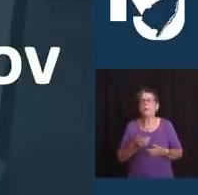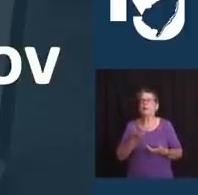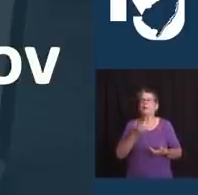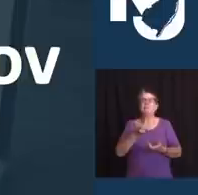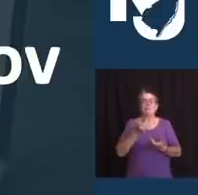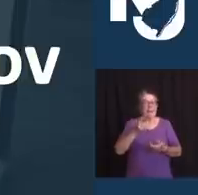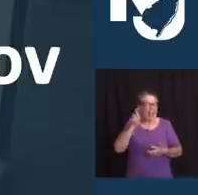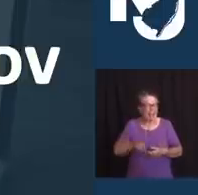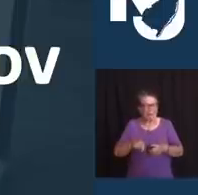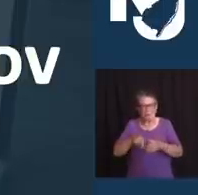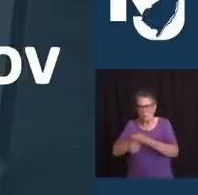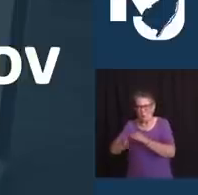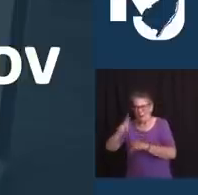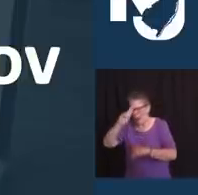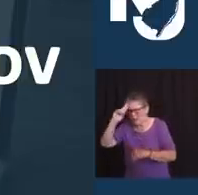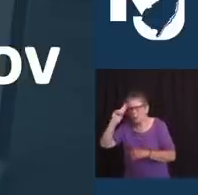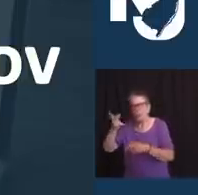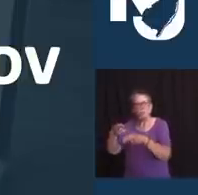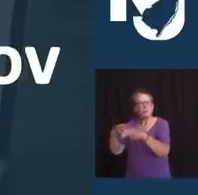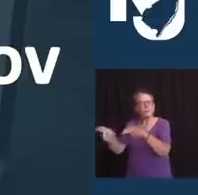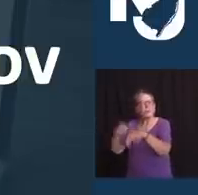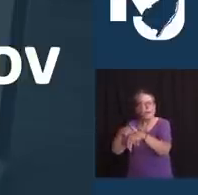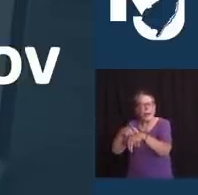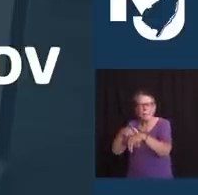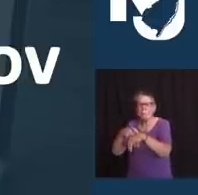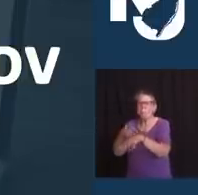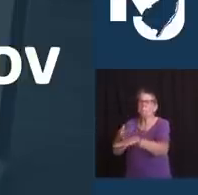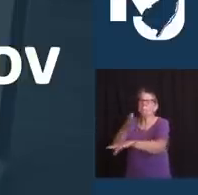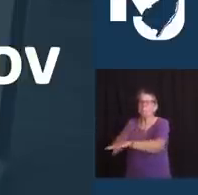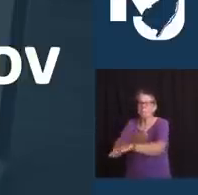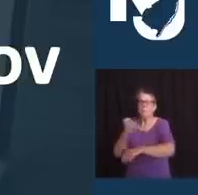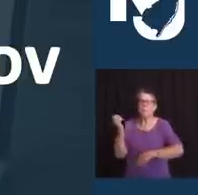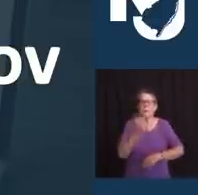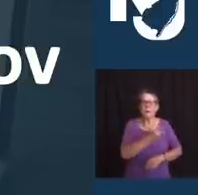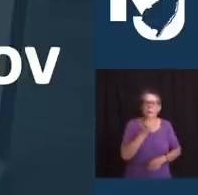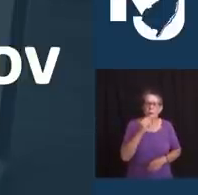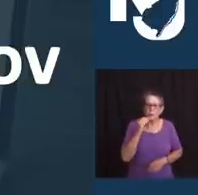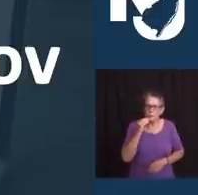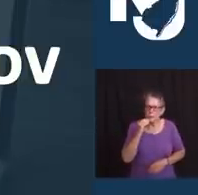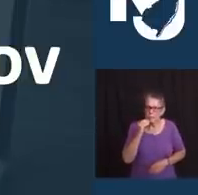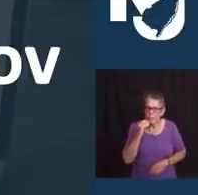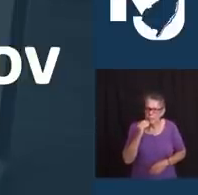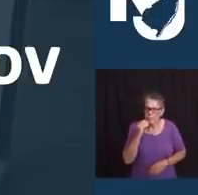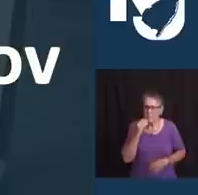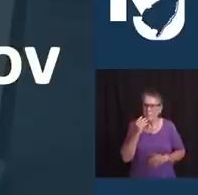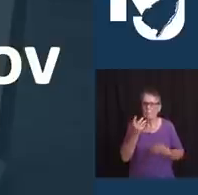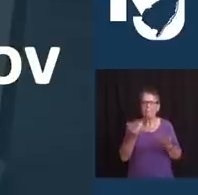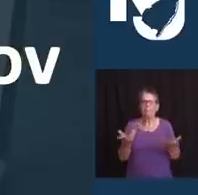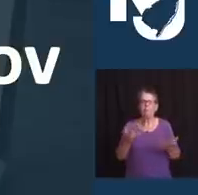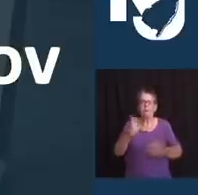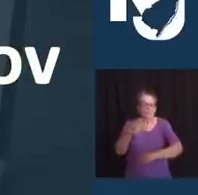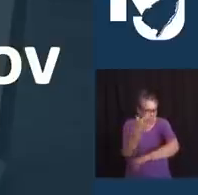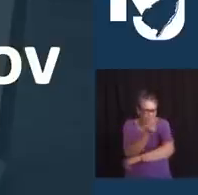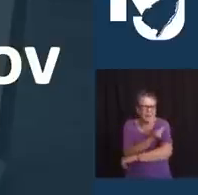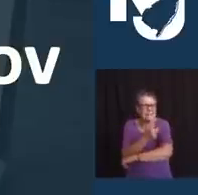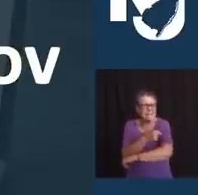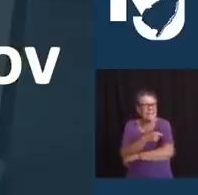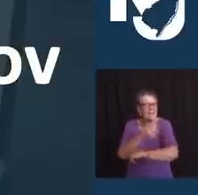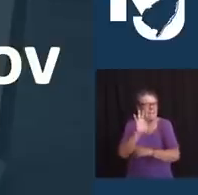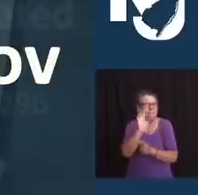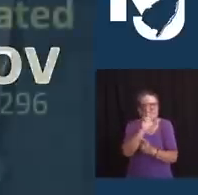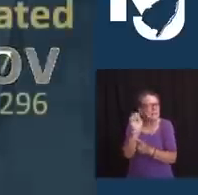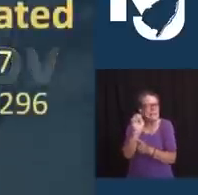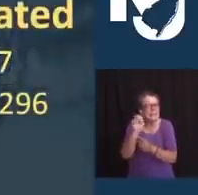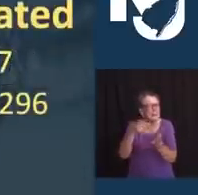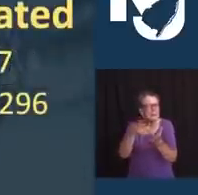vaccines are safe, they're effective, and they're free. Now let's look at our usual lineup of daily